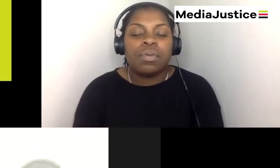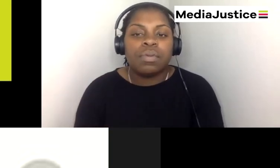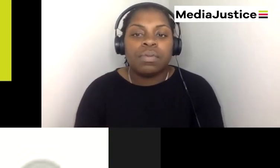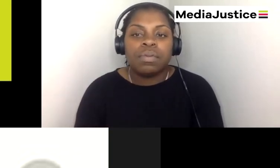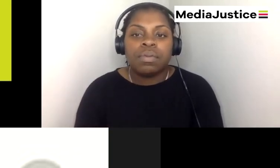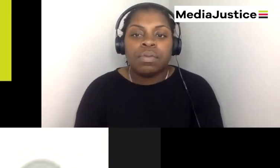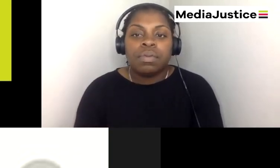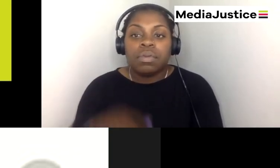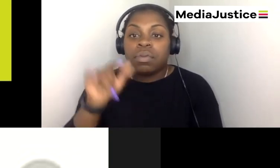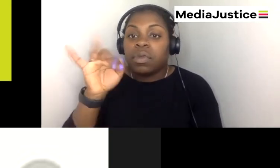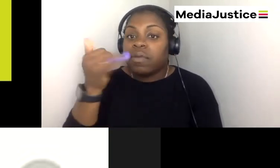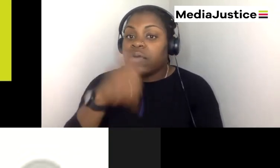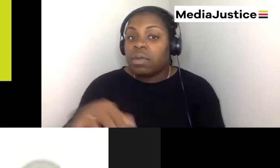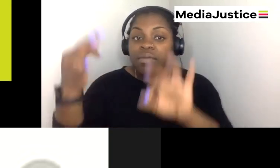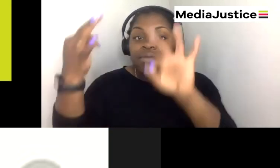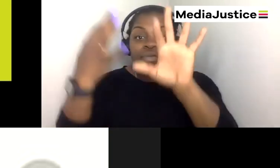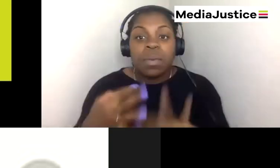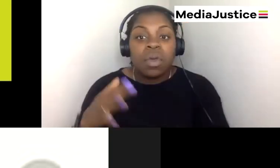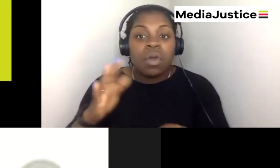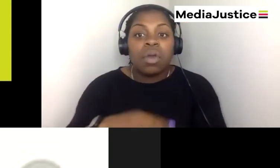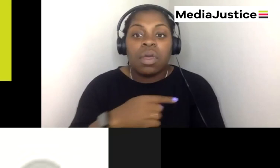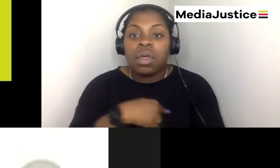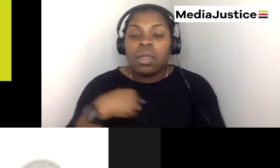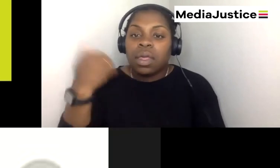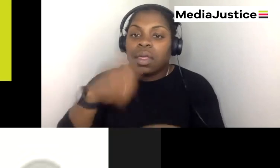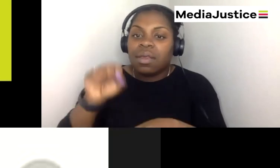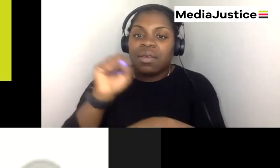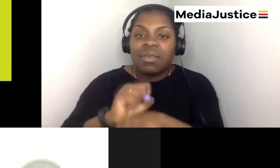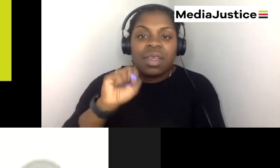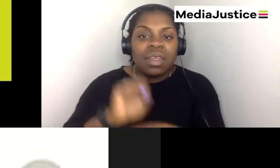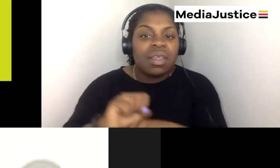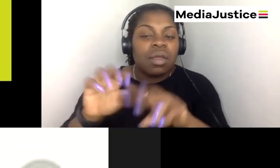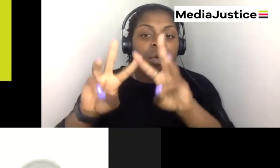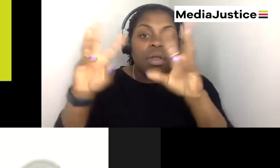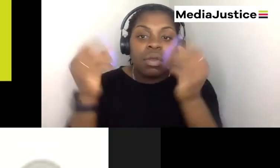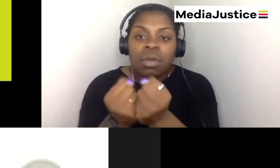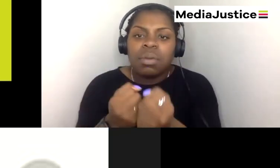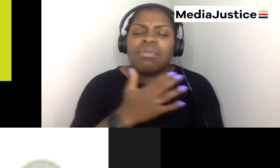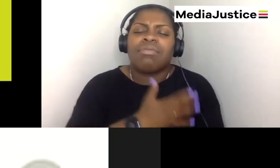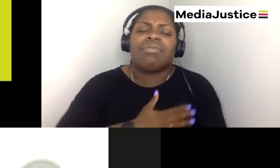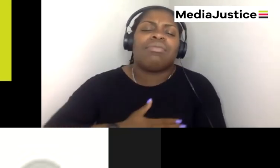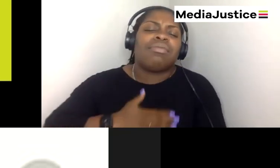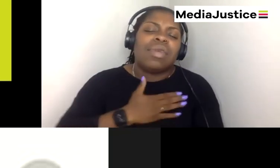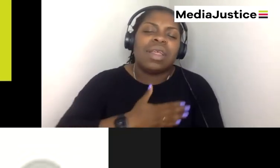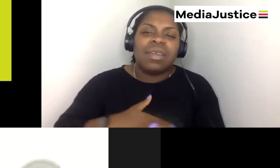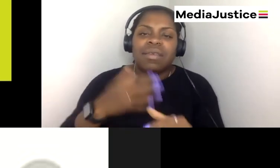And if you have any feedback for us on any of our workshops, we welcome that as well.